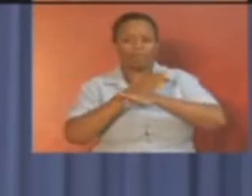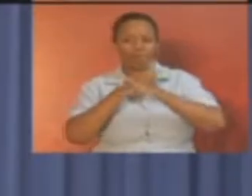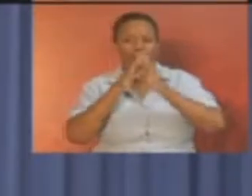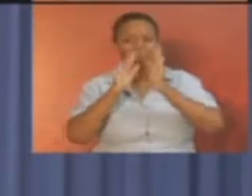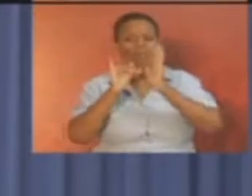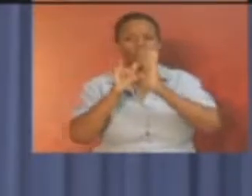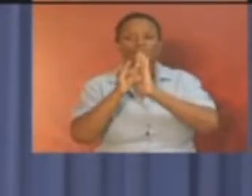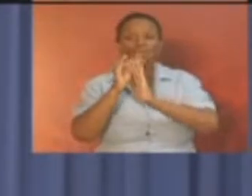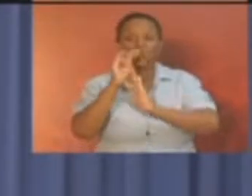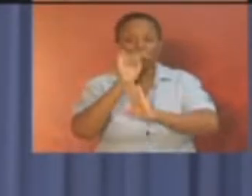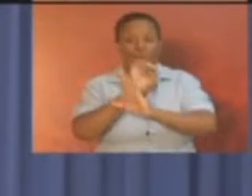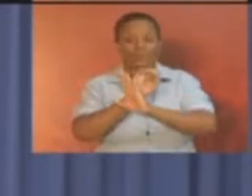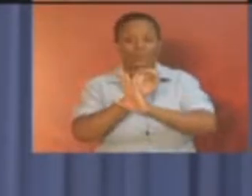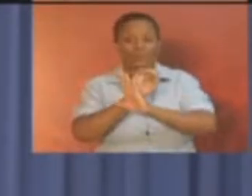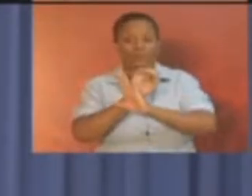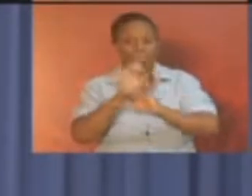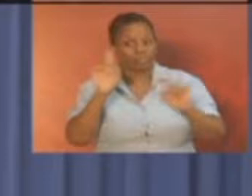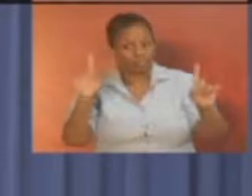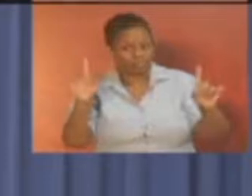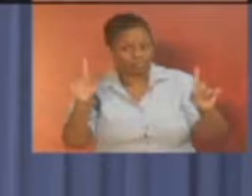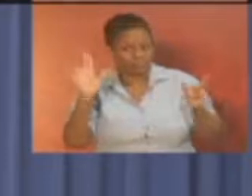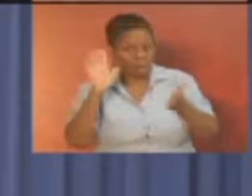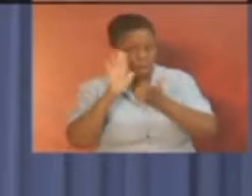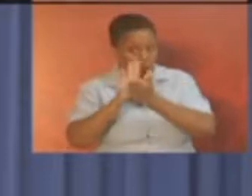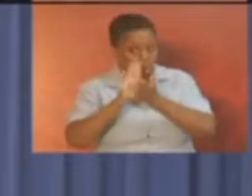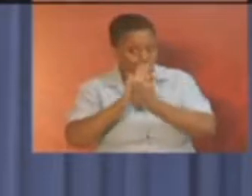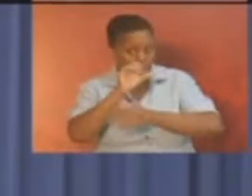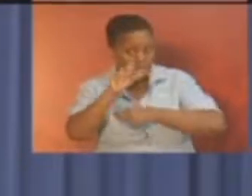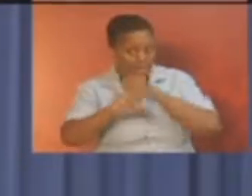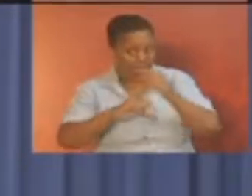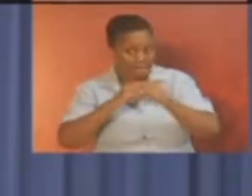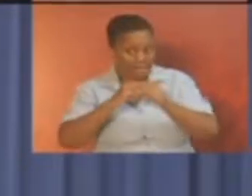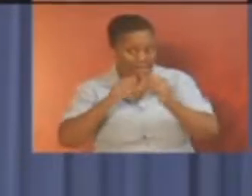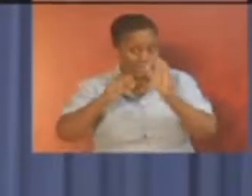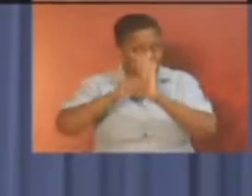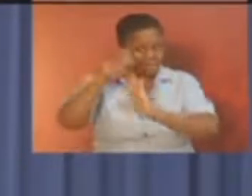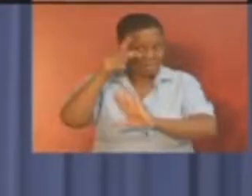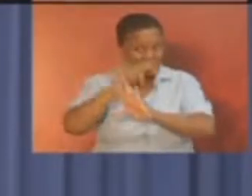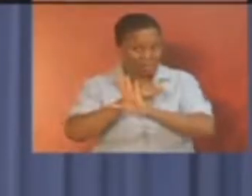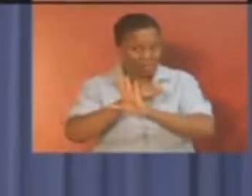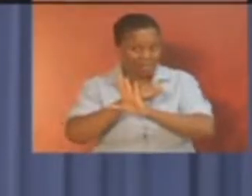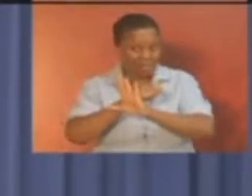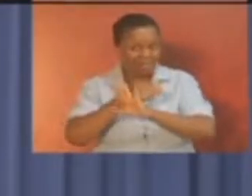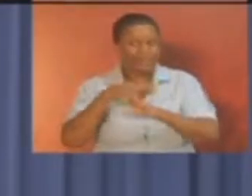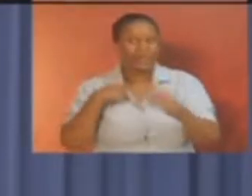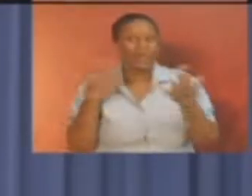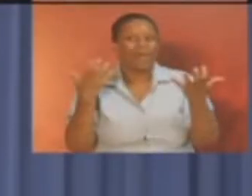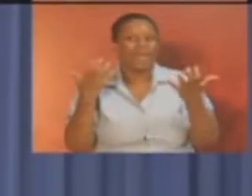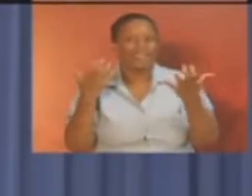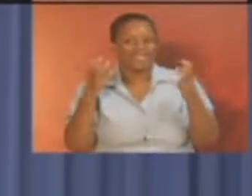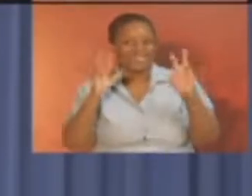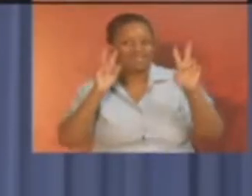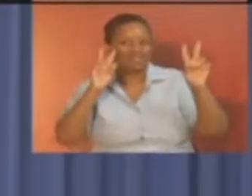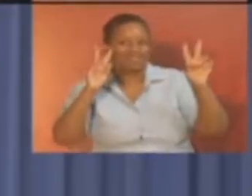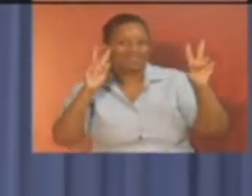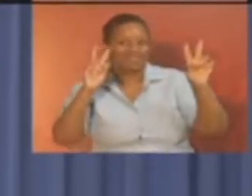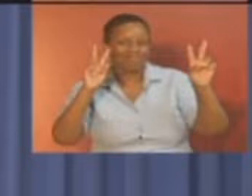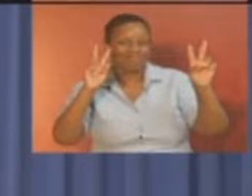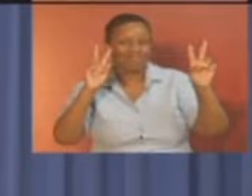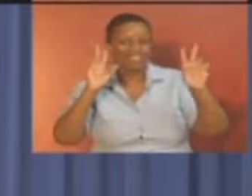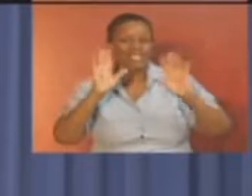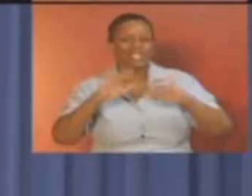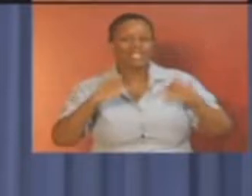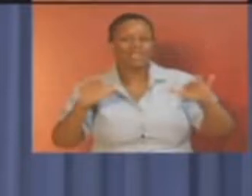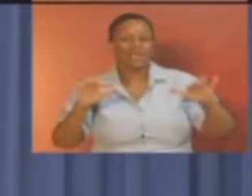year in September. We should be in a position in September to talk about whether or not the children go to school. Hopefully, our prayers